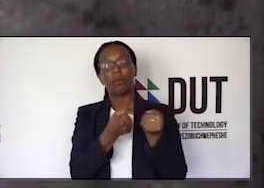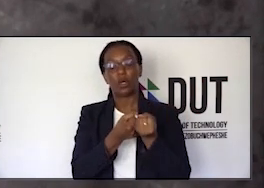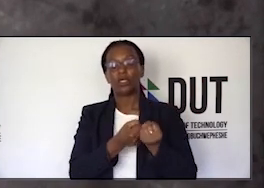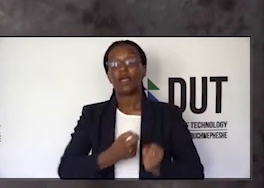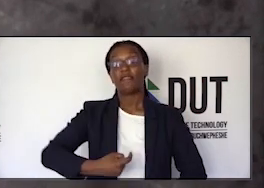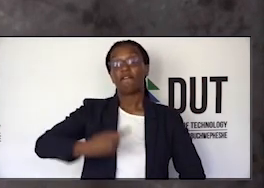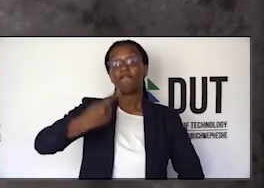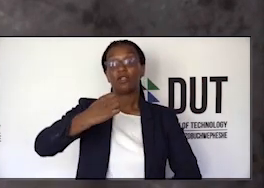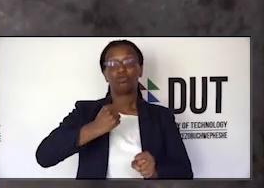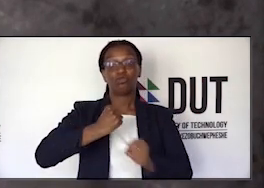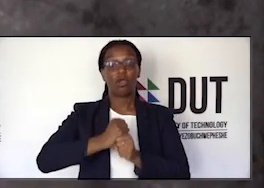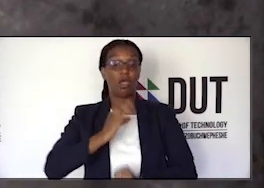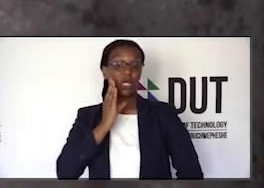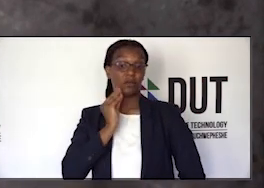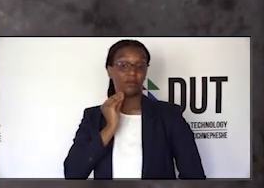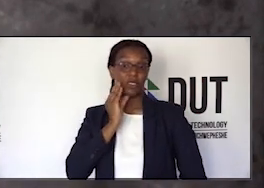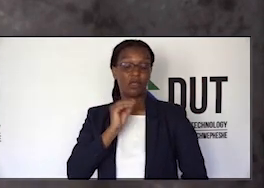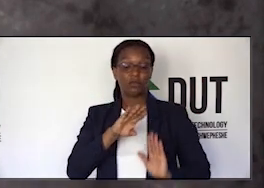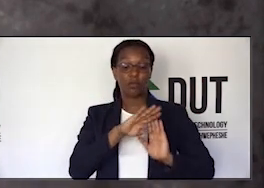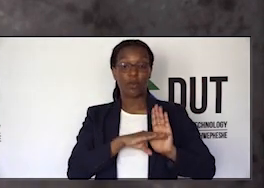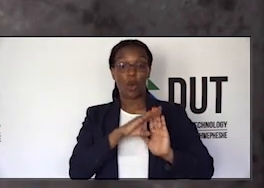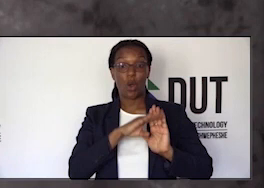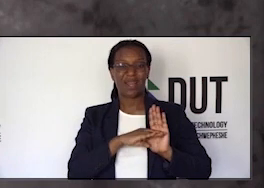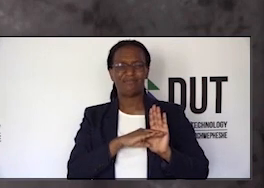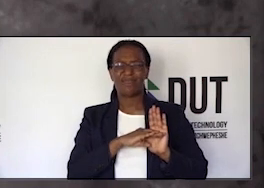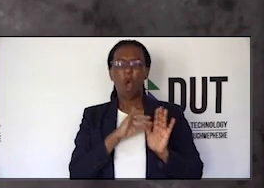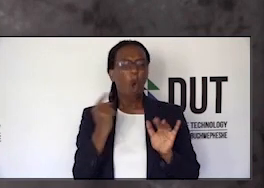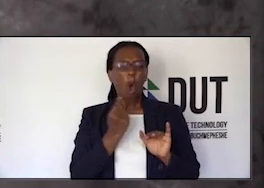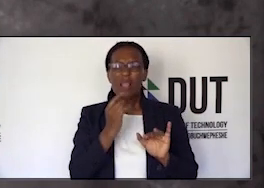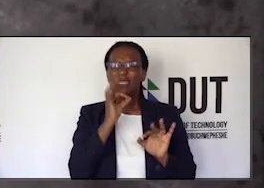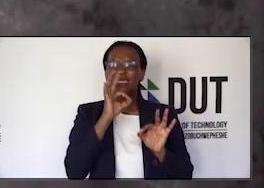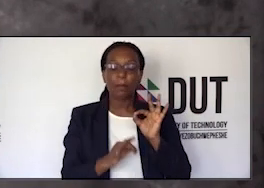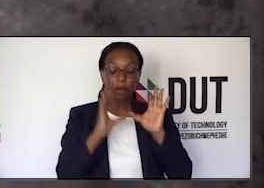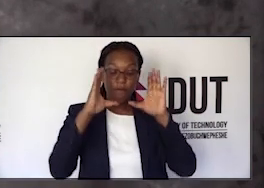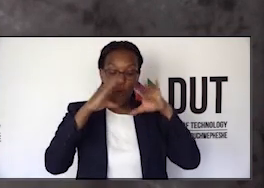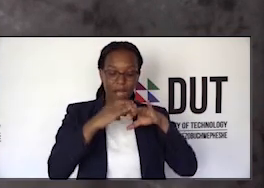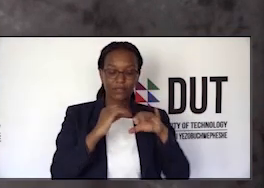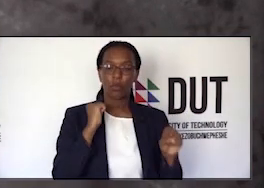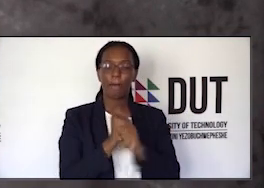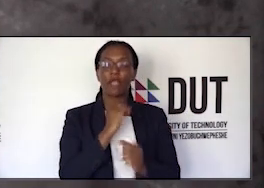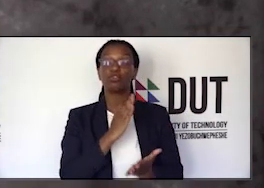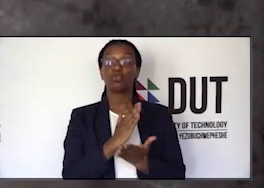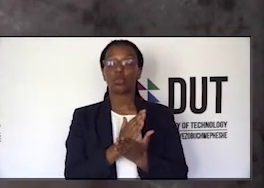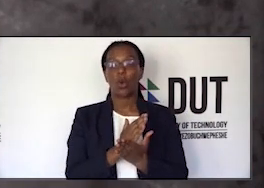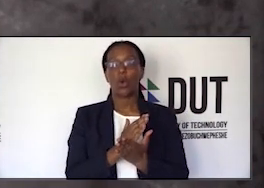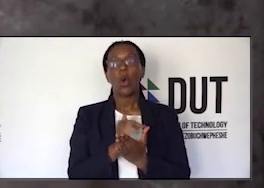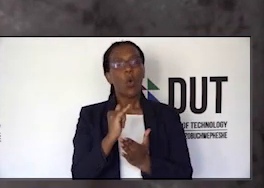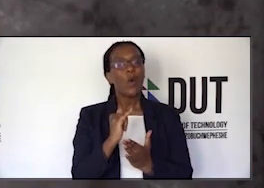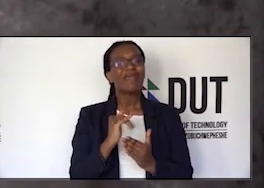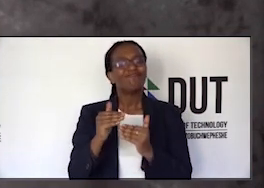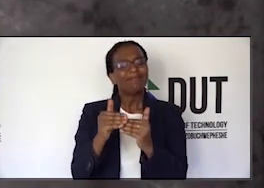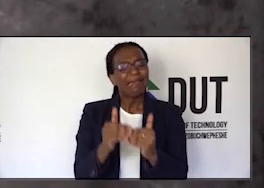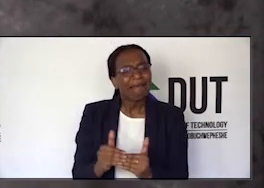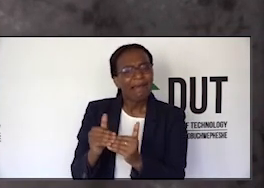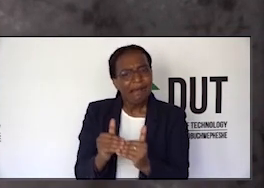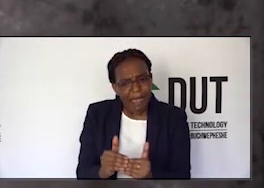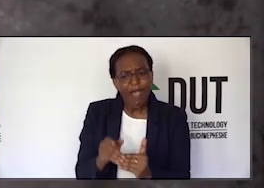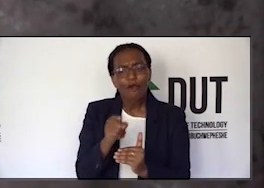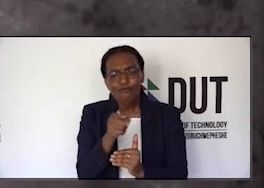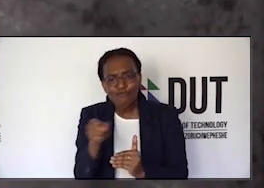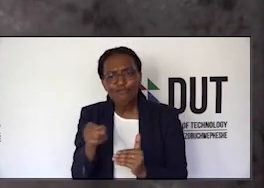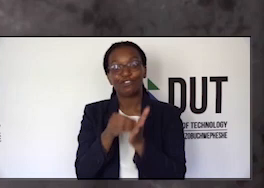first year student experience program simply focuses on making sure that we nurture you through